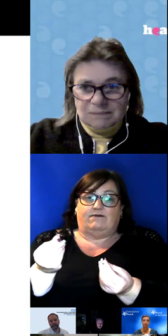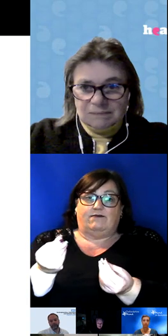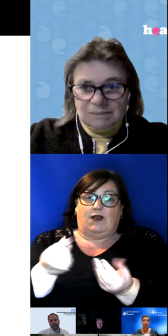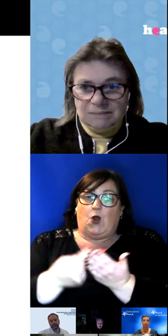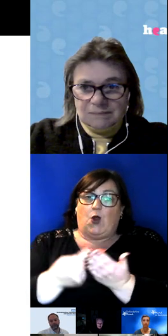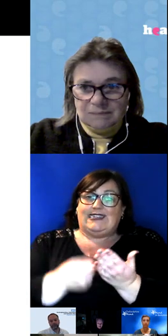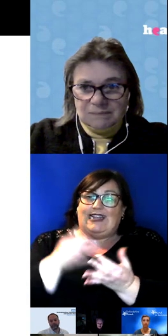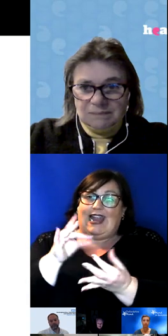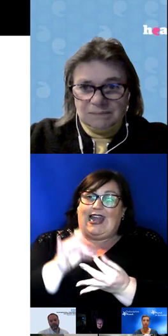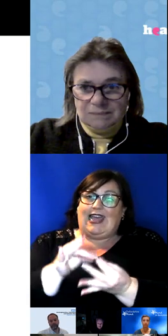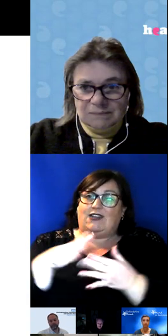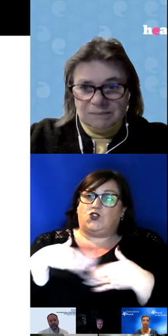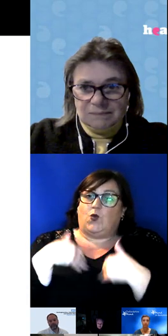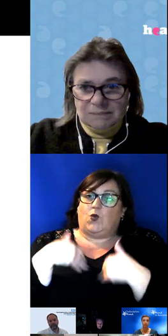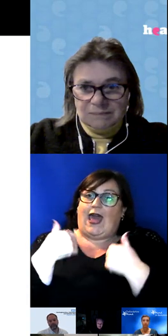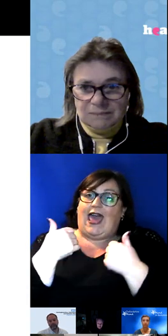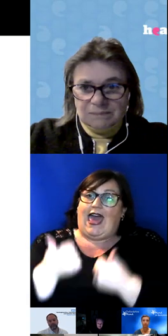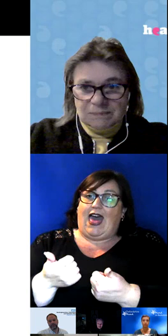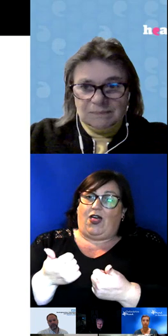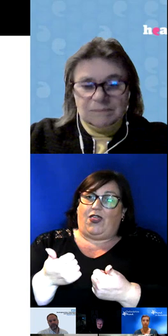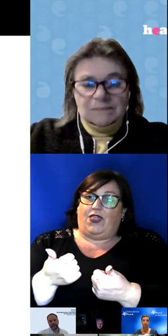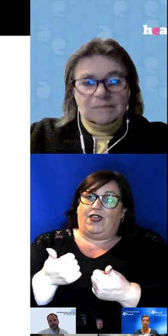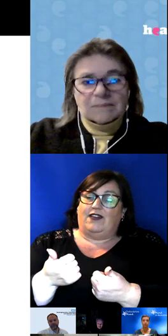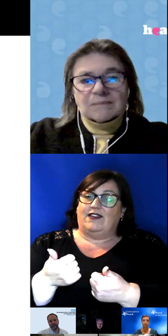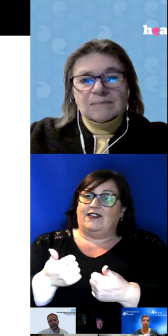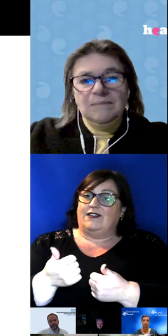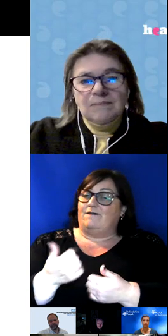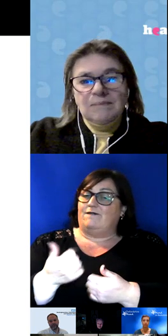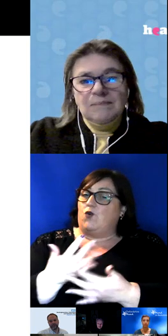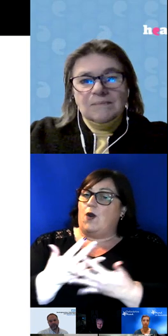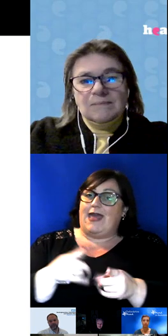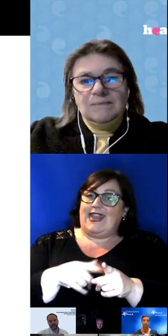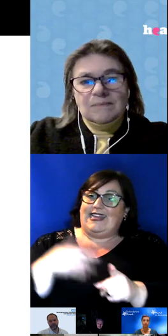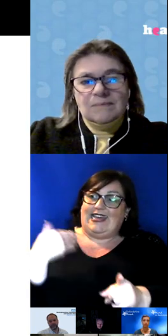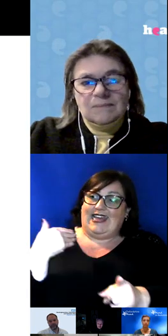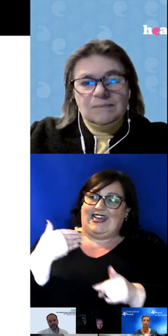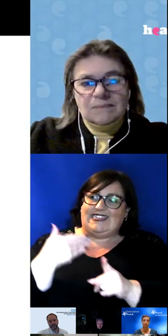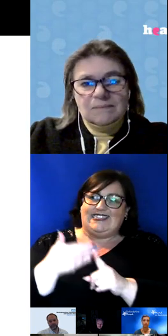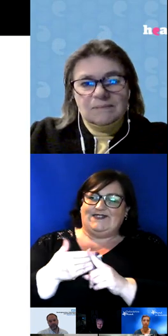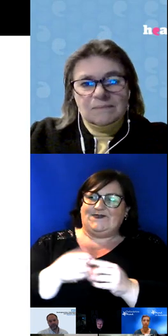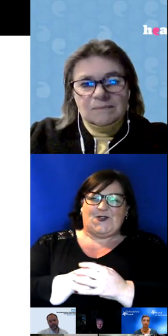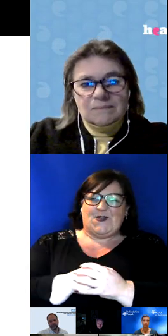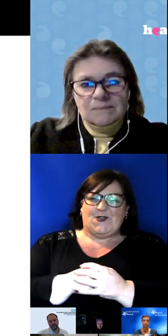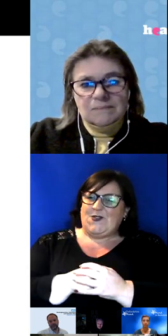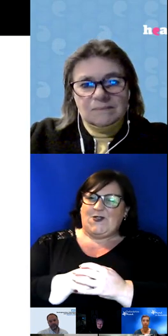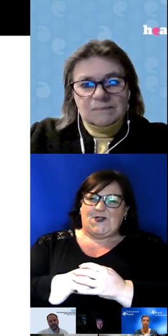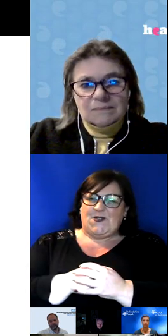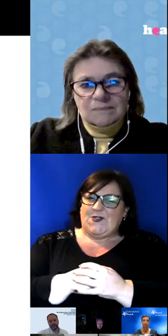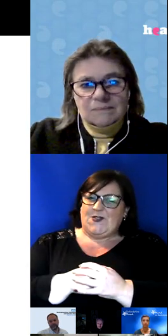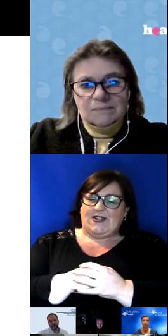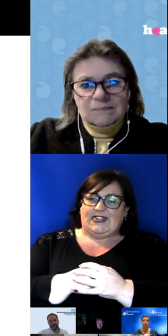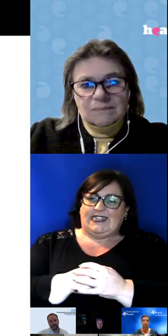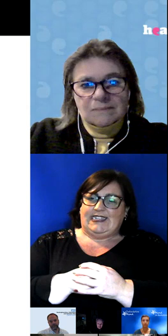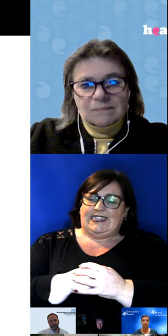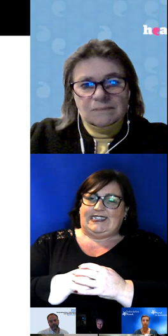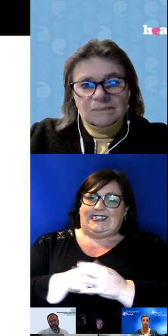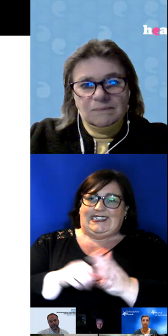an anti-health trajectory for many years. And what I'd like to know is, how does the